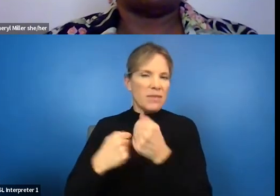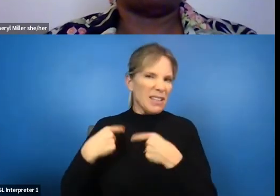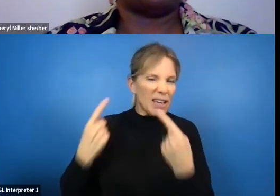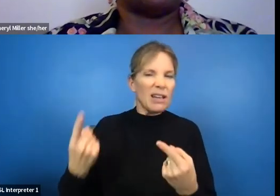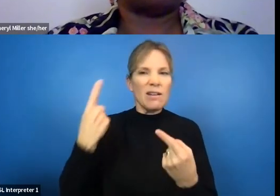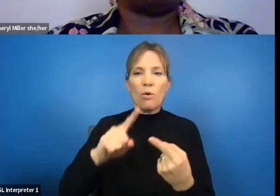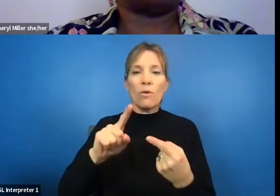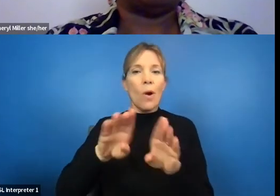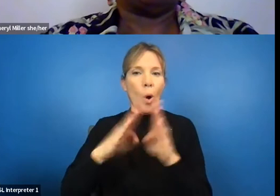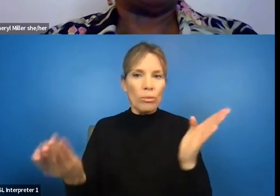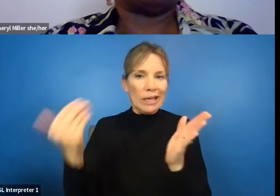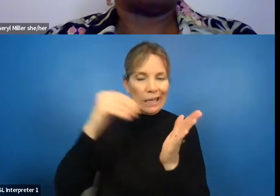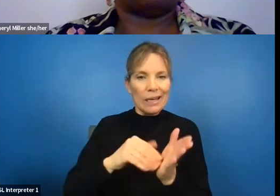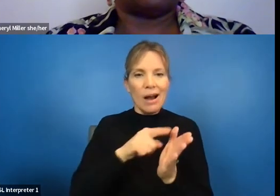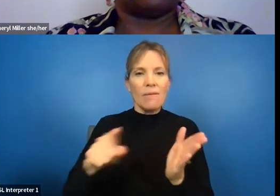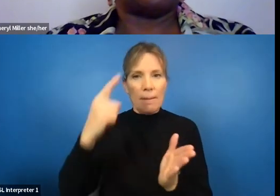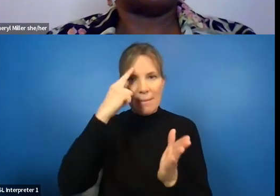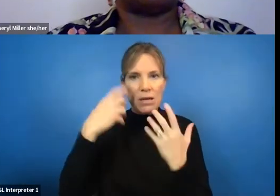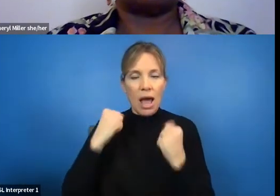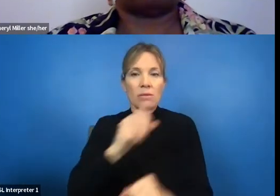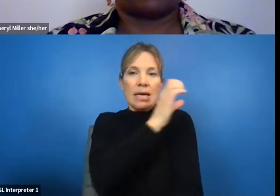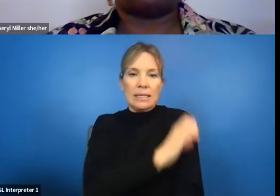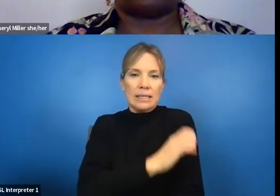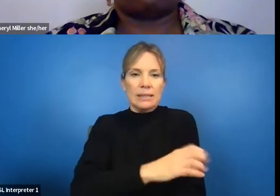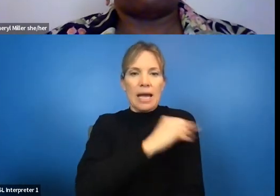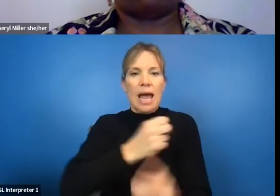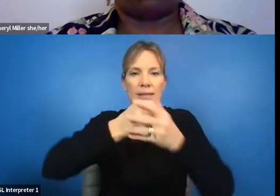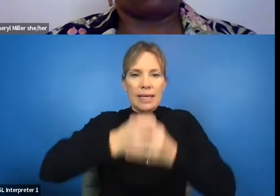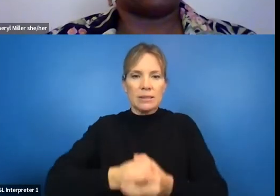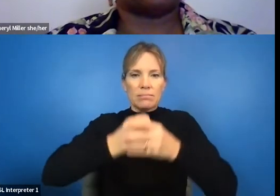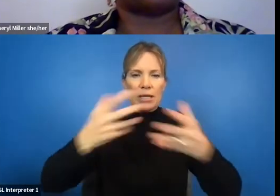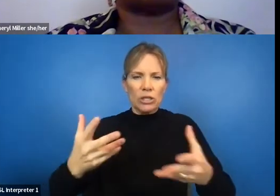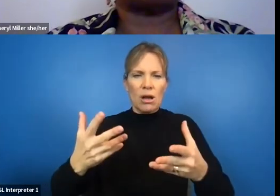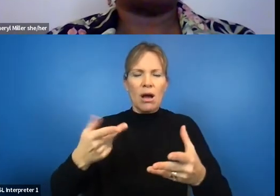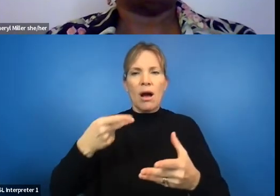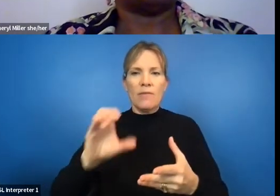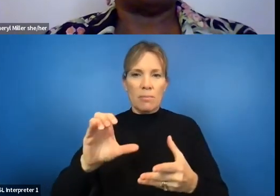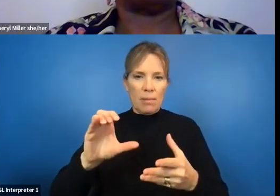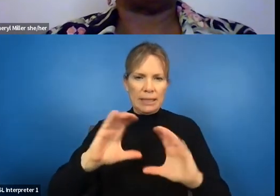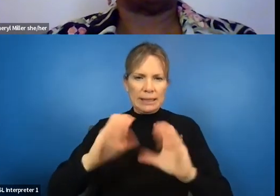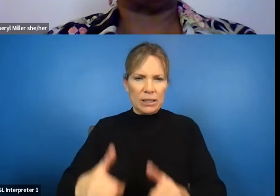the reopening of the mental health clinics and the expansion of the public sector